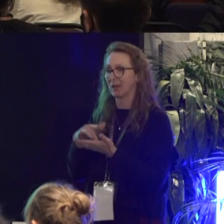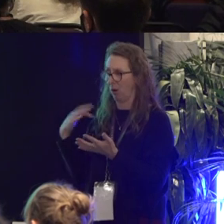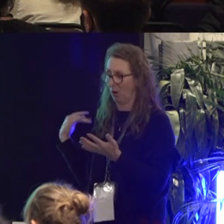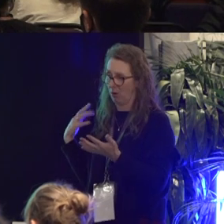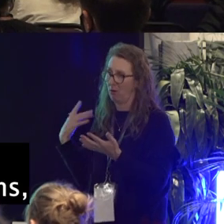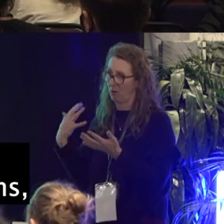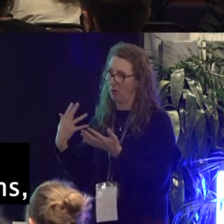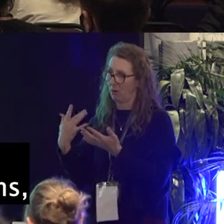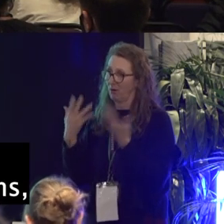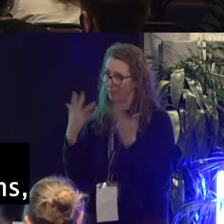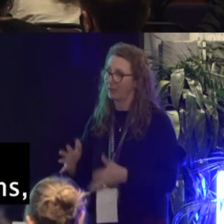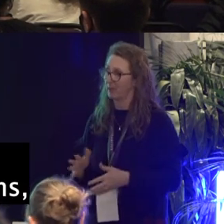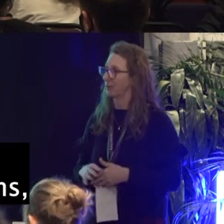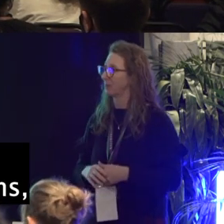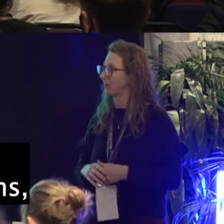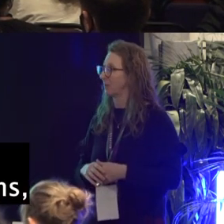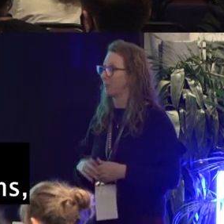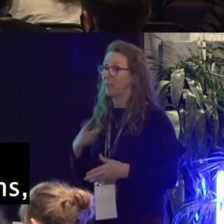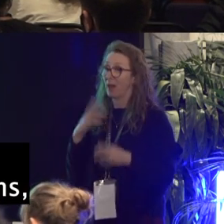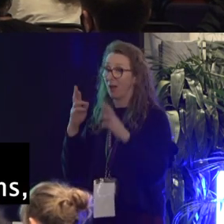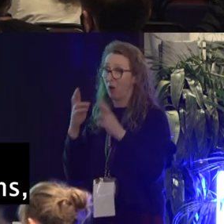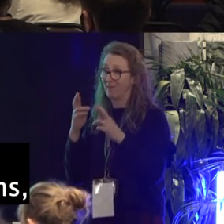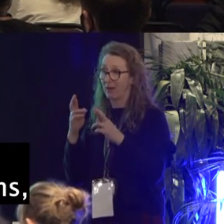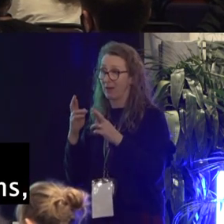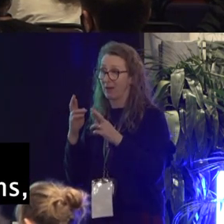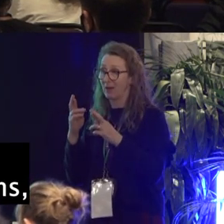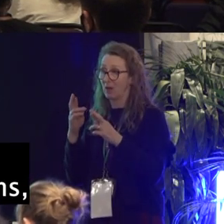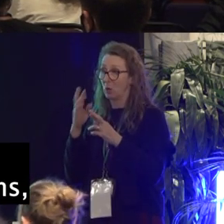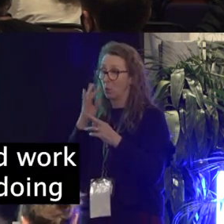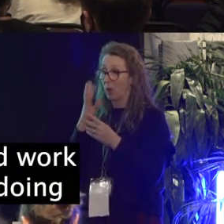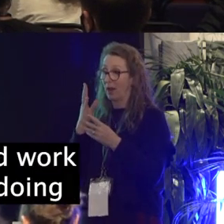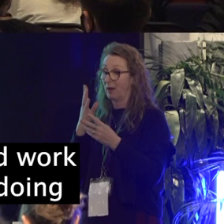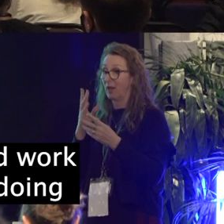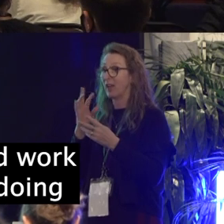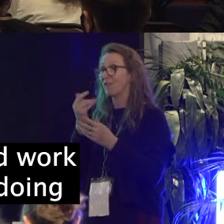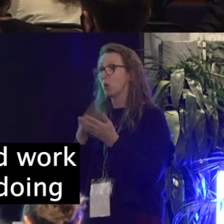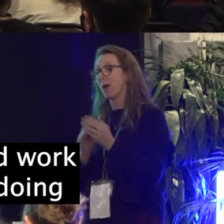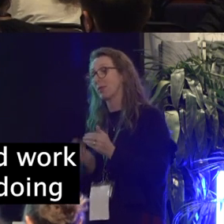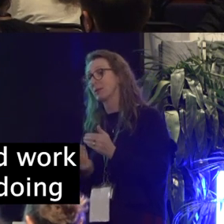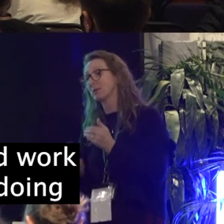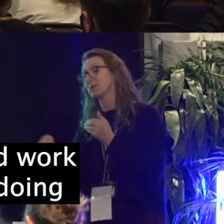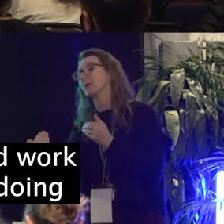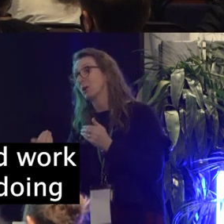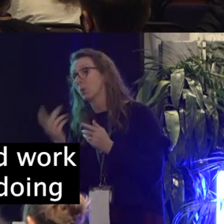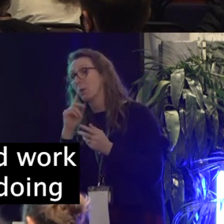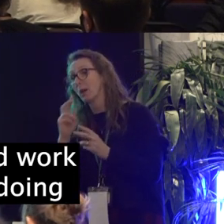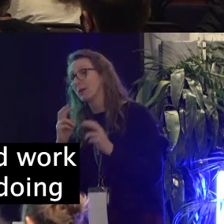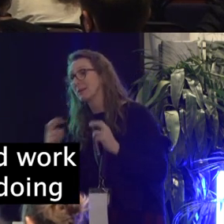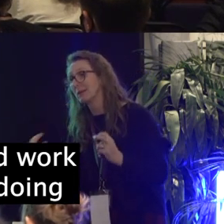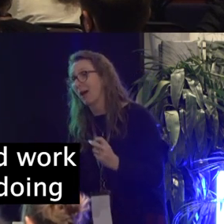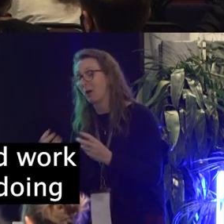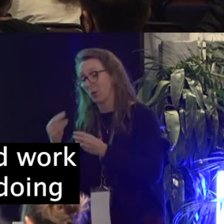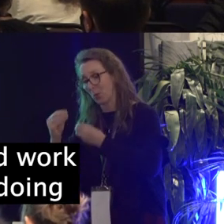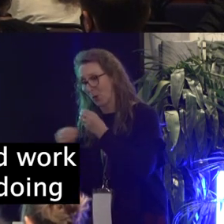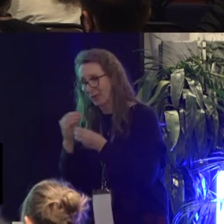time. And I think that hopefully when we get another few months, we'll be able to try and sit down and work out all